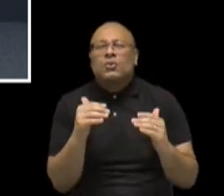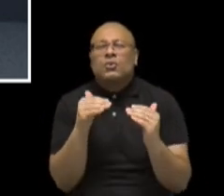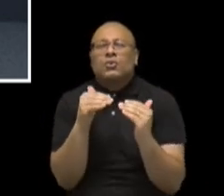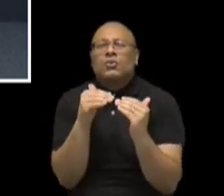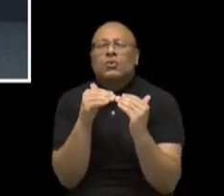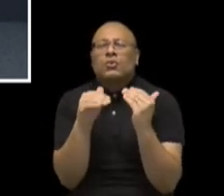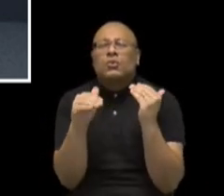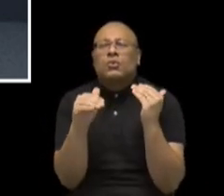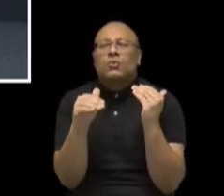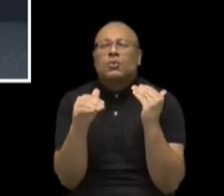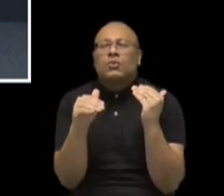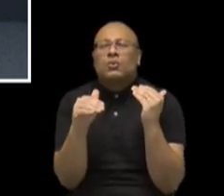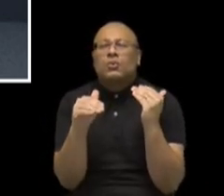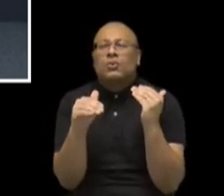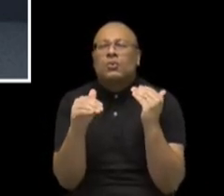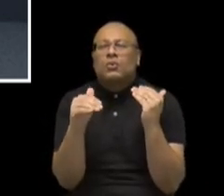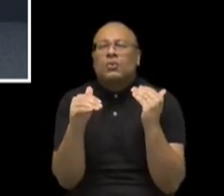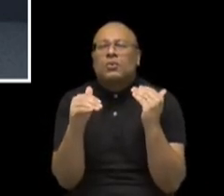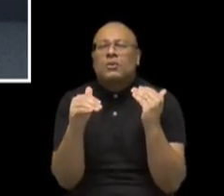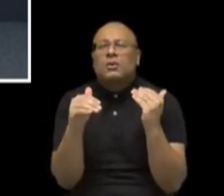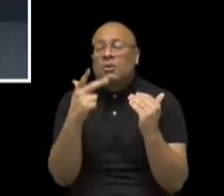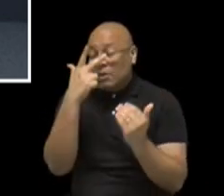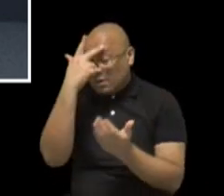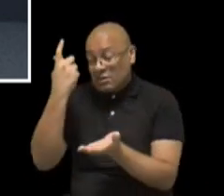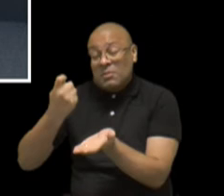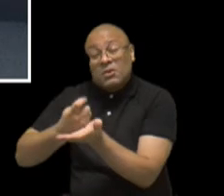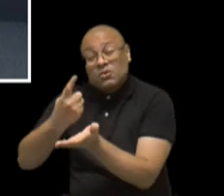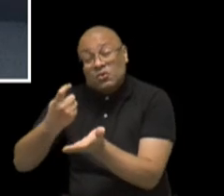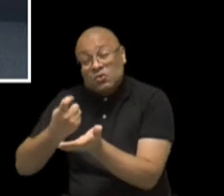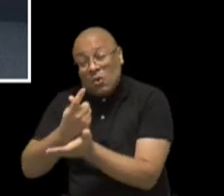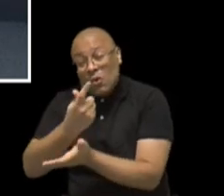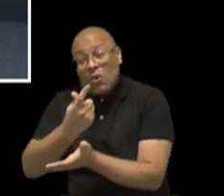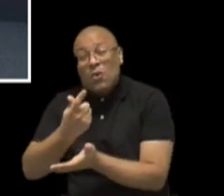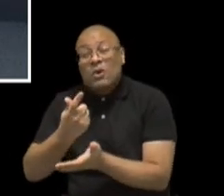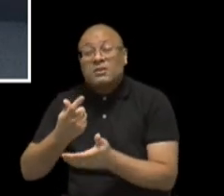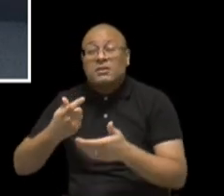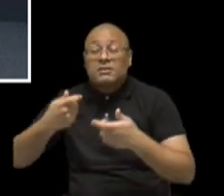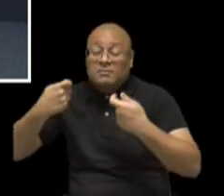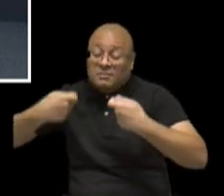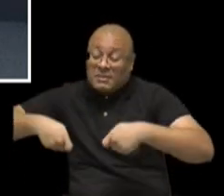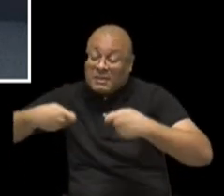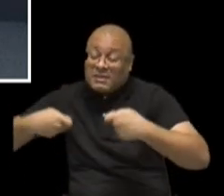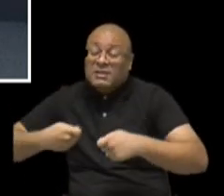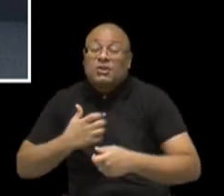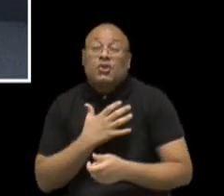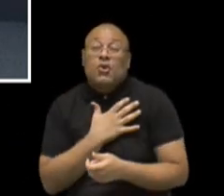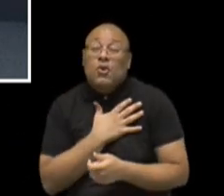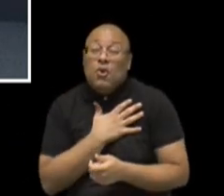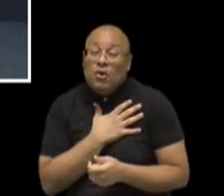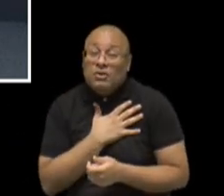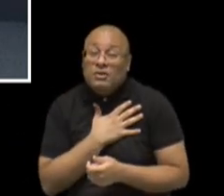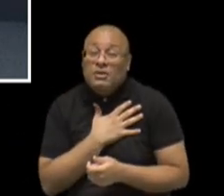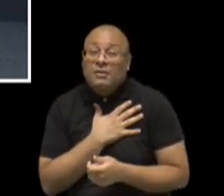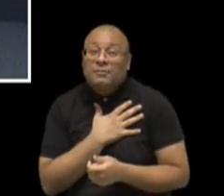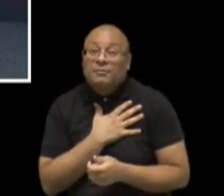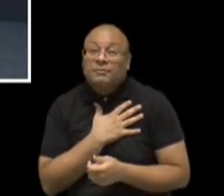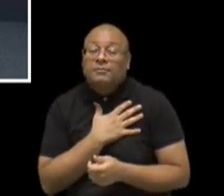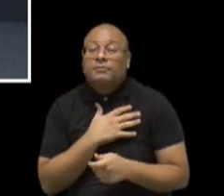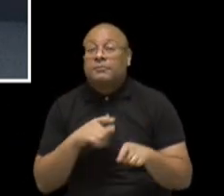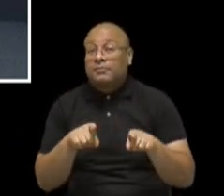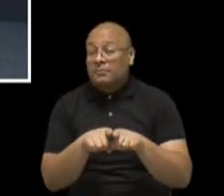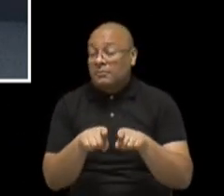needs of brands or customers alike. And I mean, I don't think